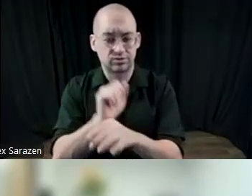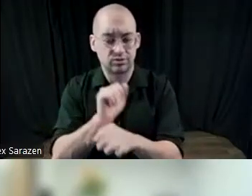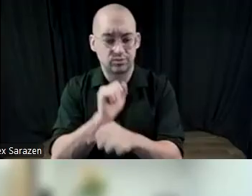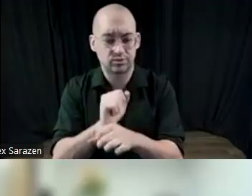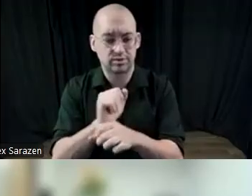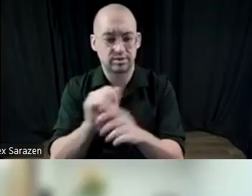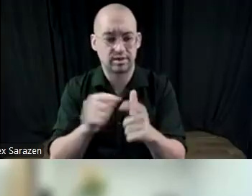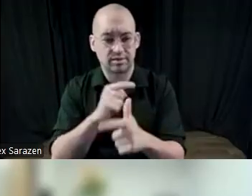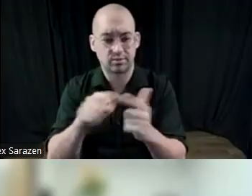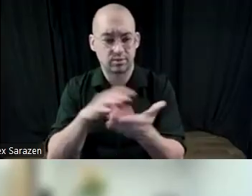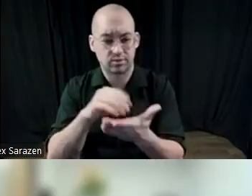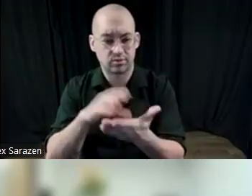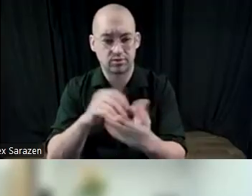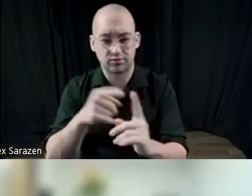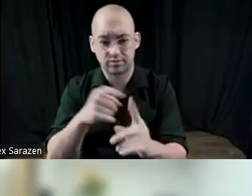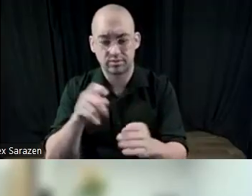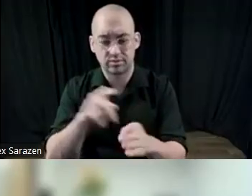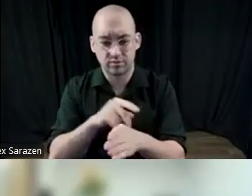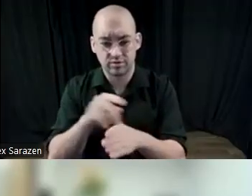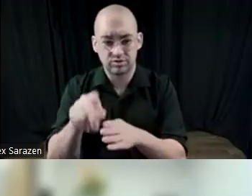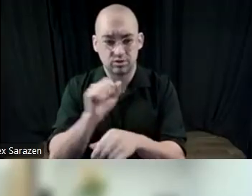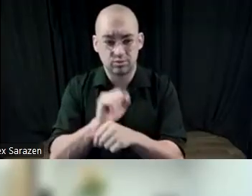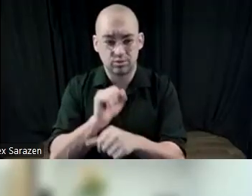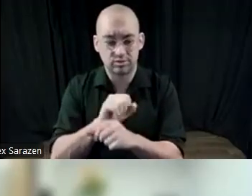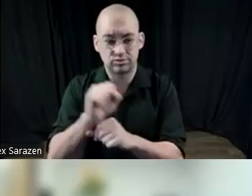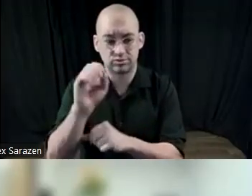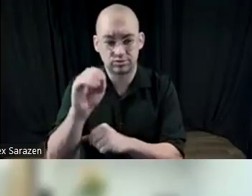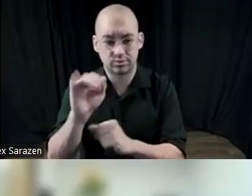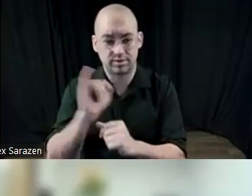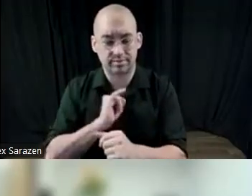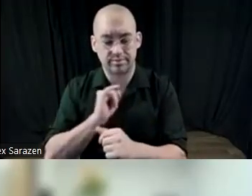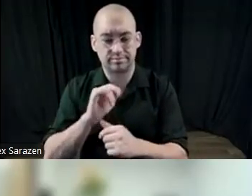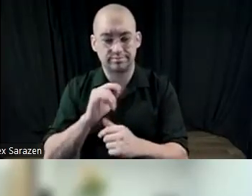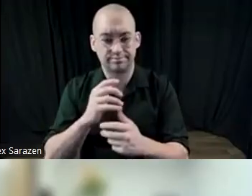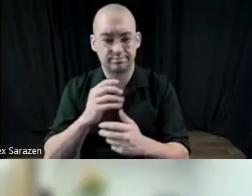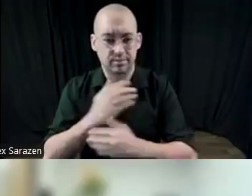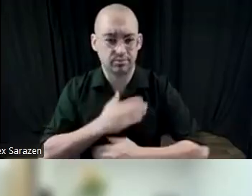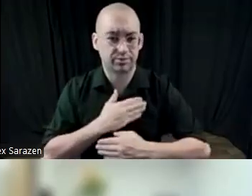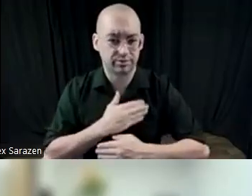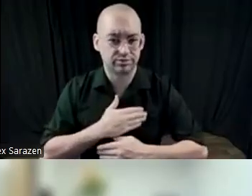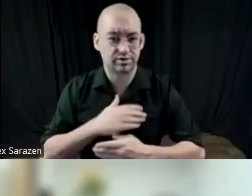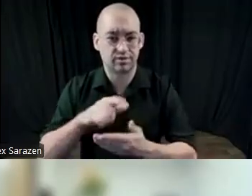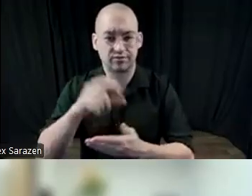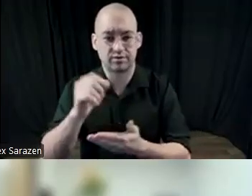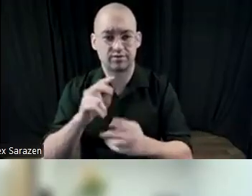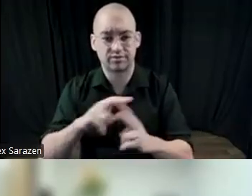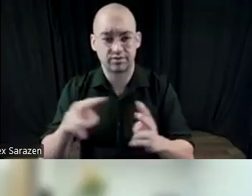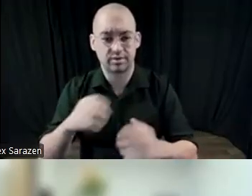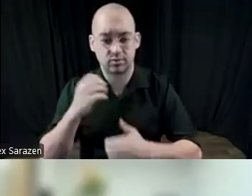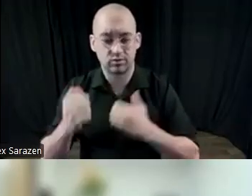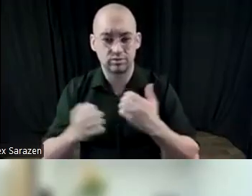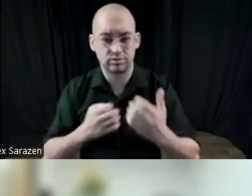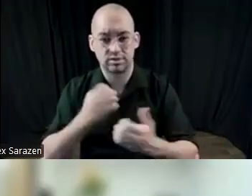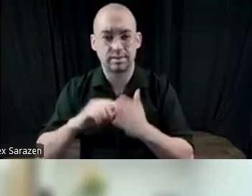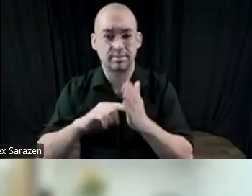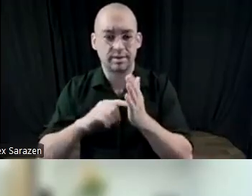learn from the professionals' work. So I just honestly grateful. I found it to be very emotional at the beginning. So I just